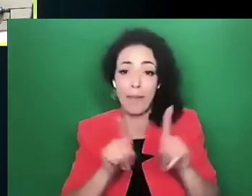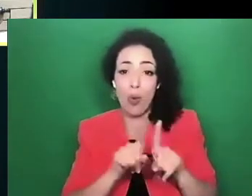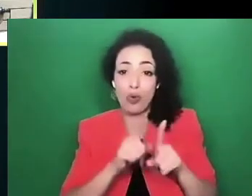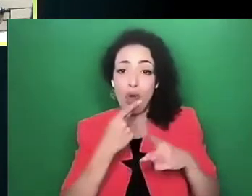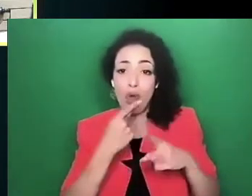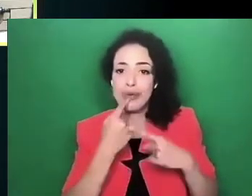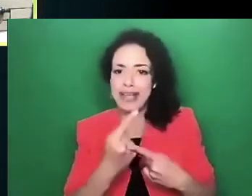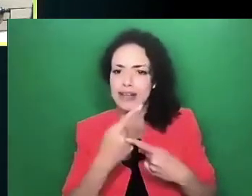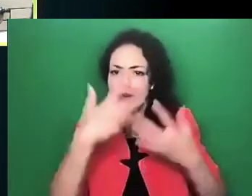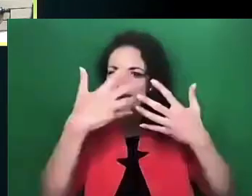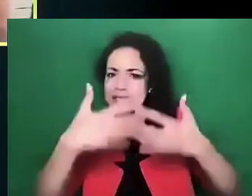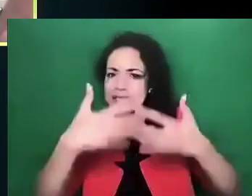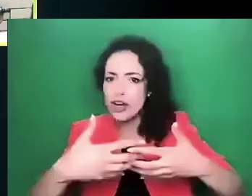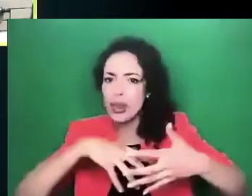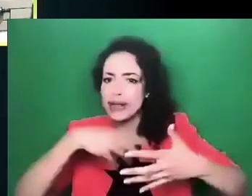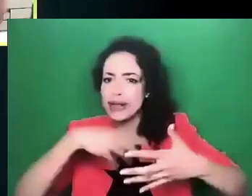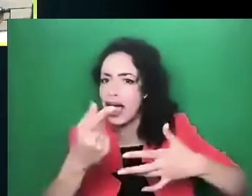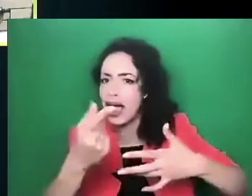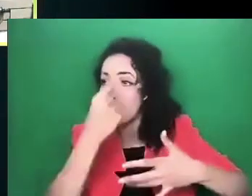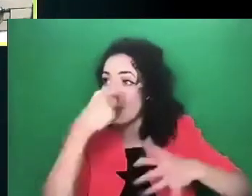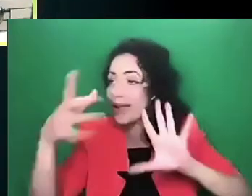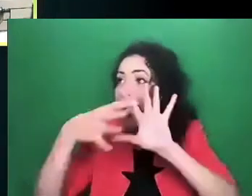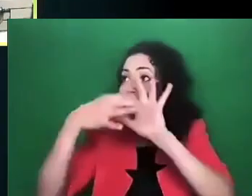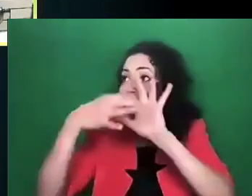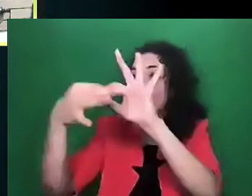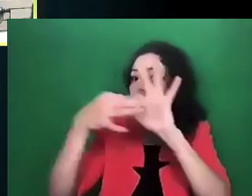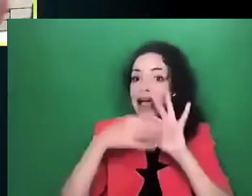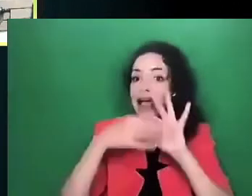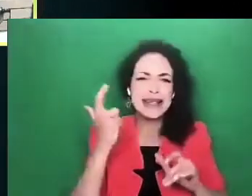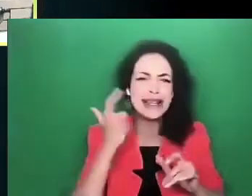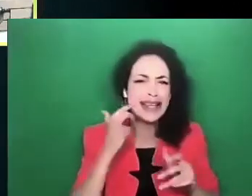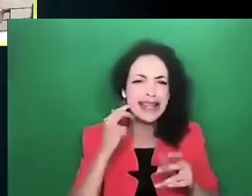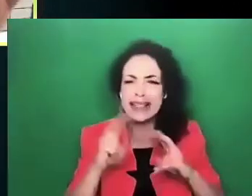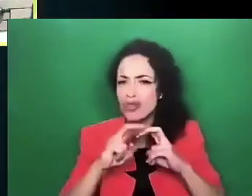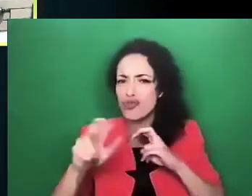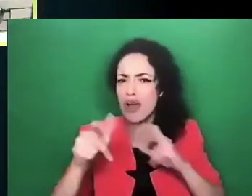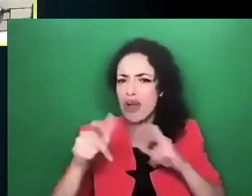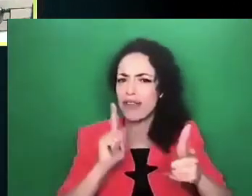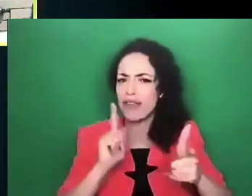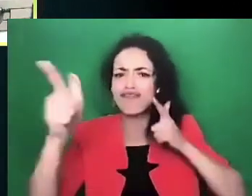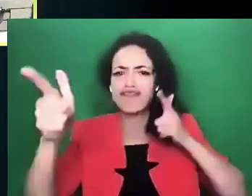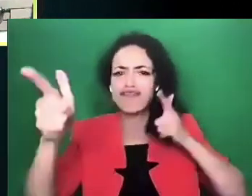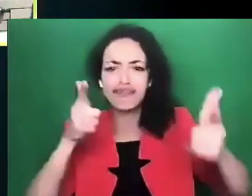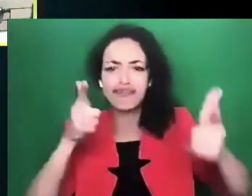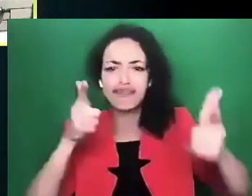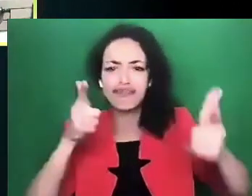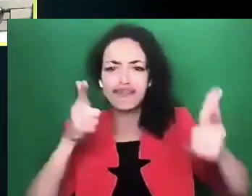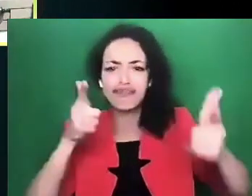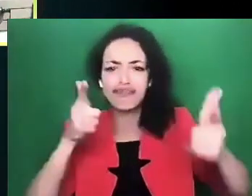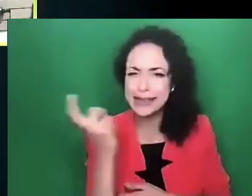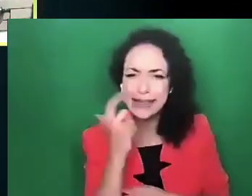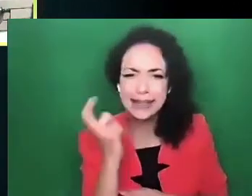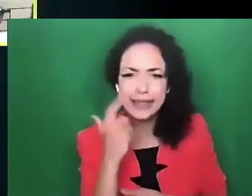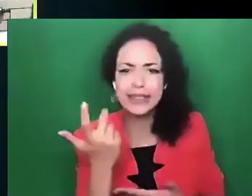of connection and the ease of travel, the ease of migration, of leaving, on the one hand,